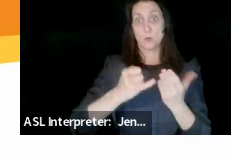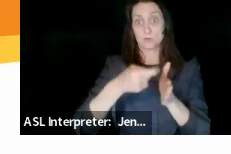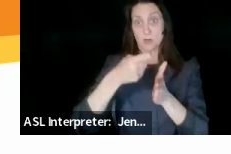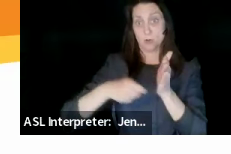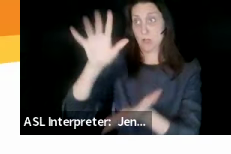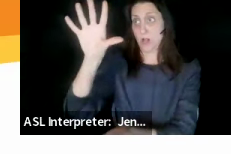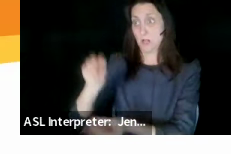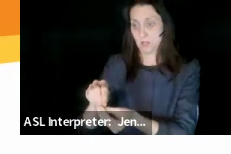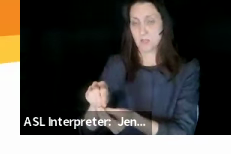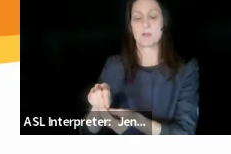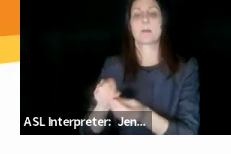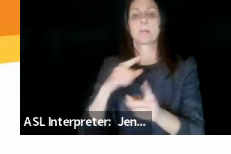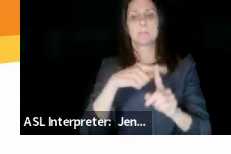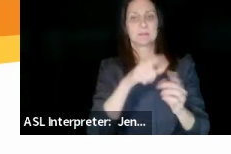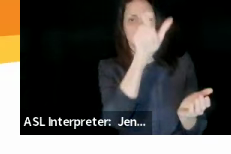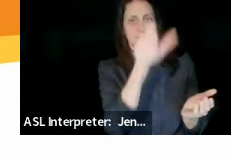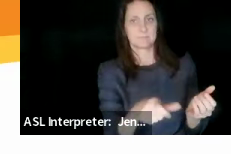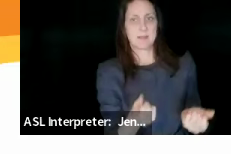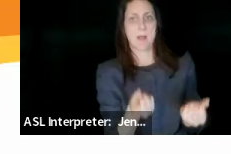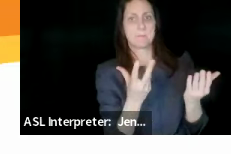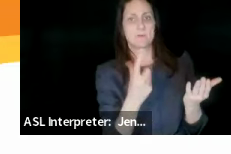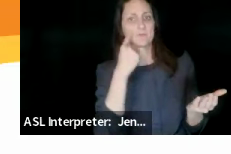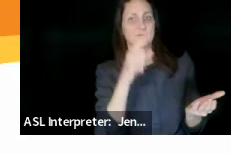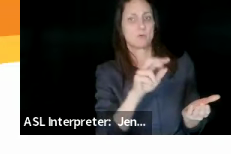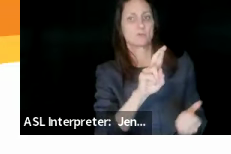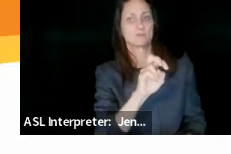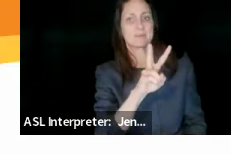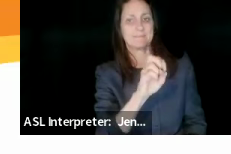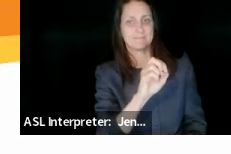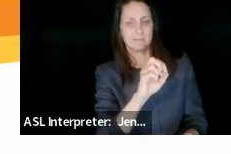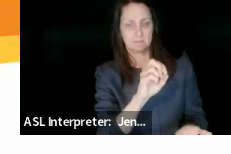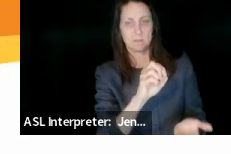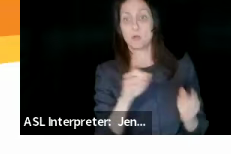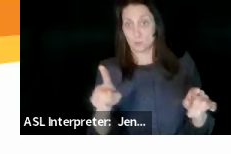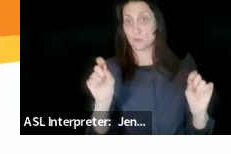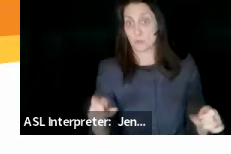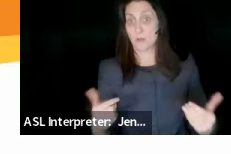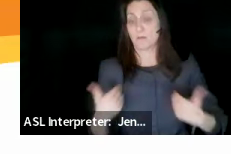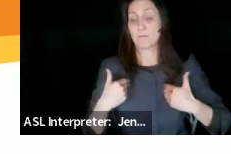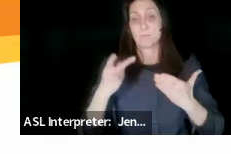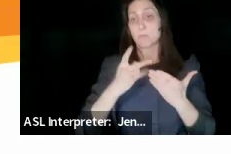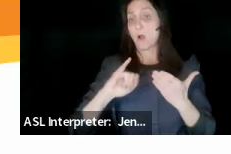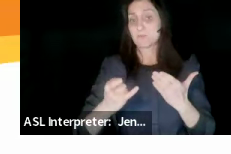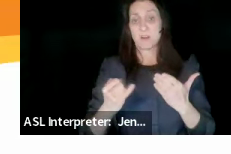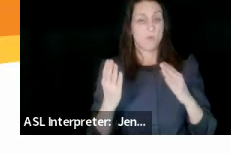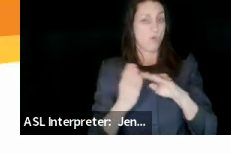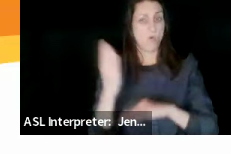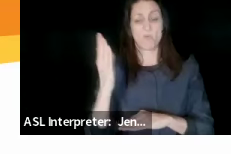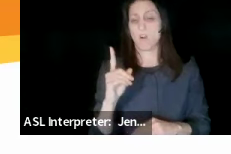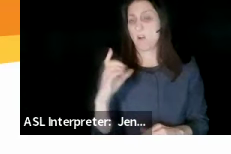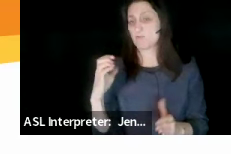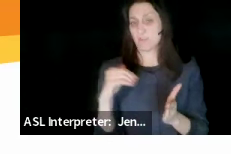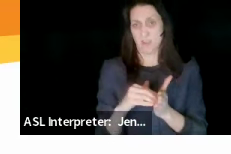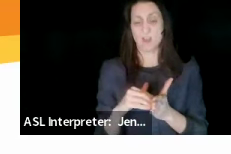the amount requested from the Reeve Foundation. So you can have a project that's in excess of 100,000. You need